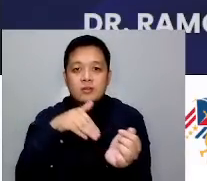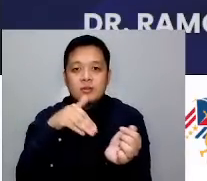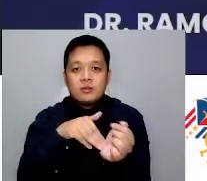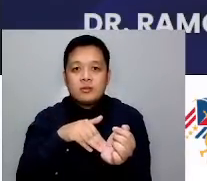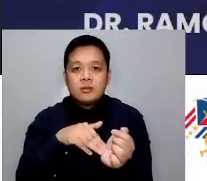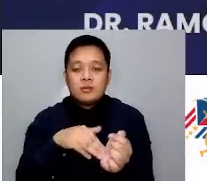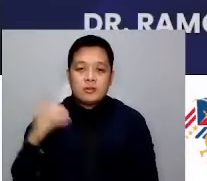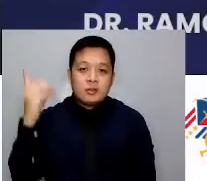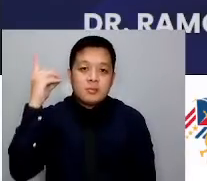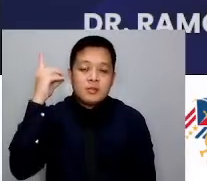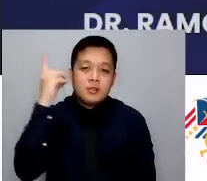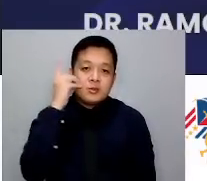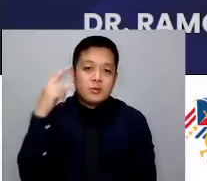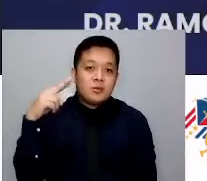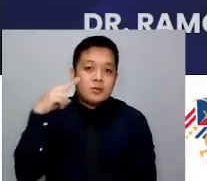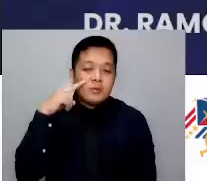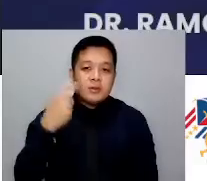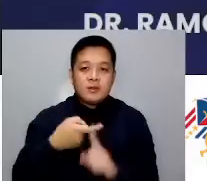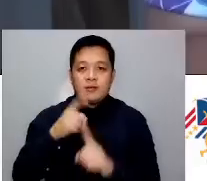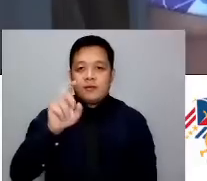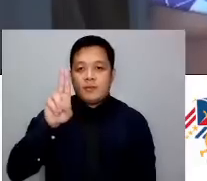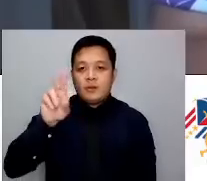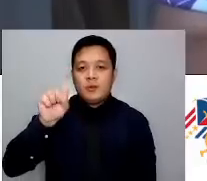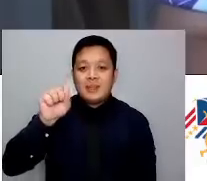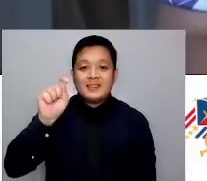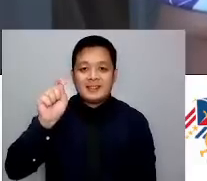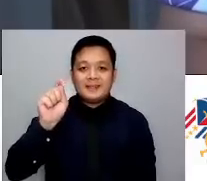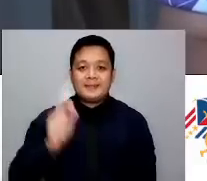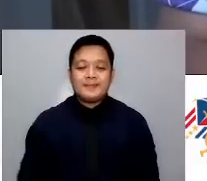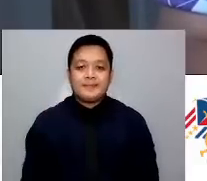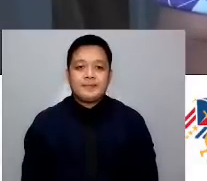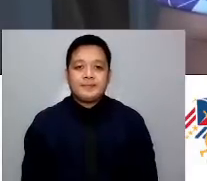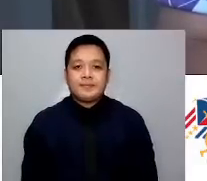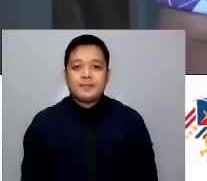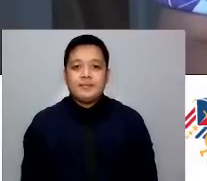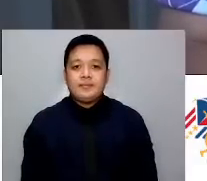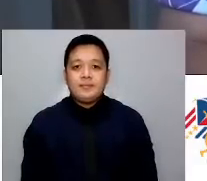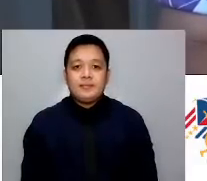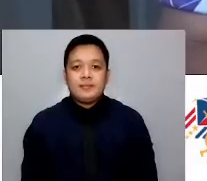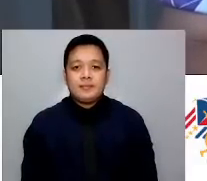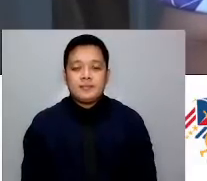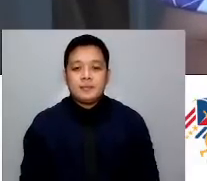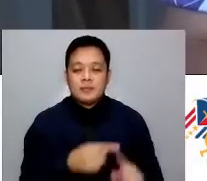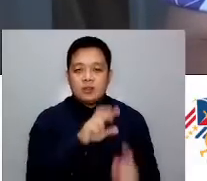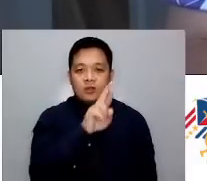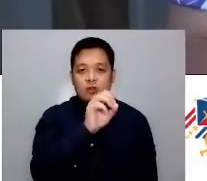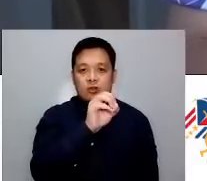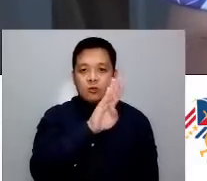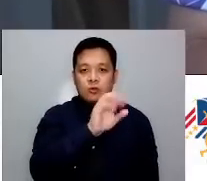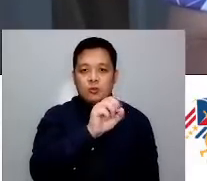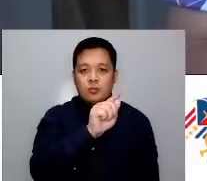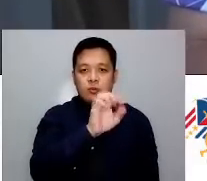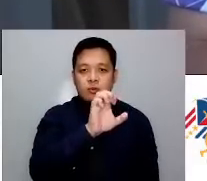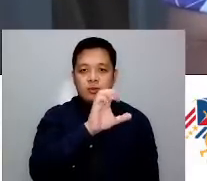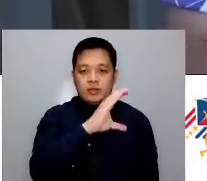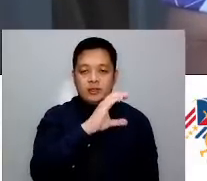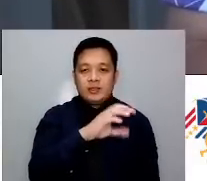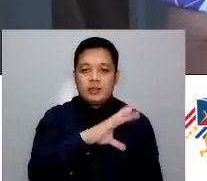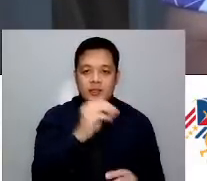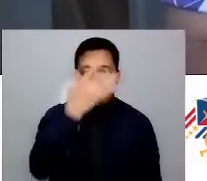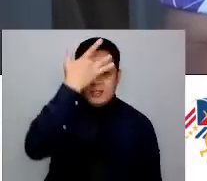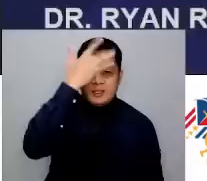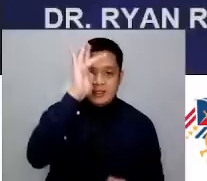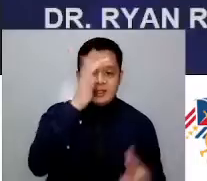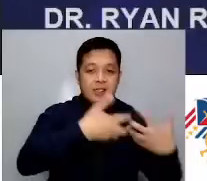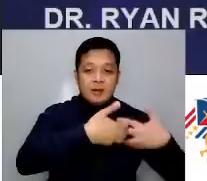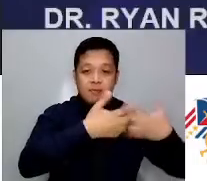Chemistry, the University of Santo Tomas. For the Robotics and Intelligent Machines individual category, we